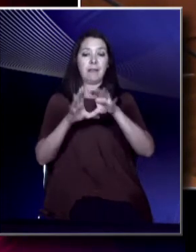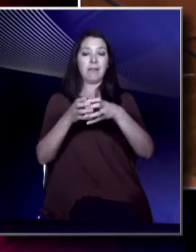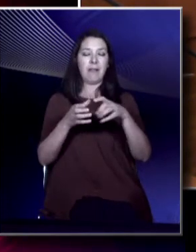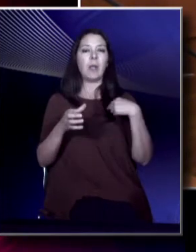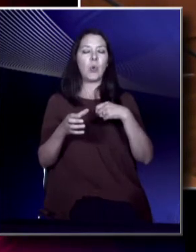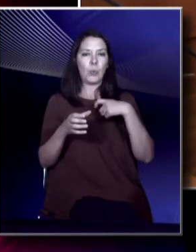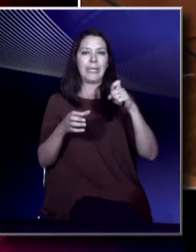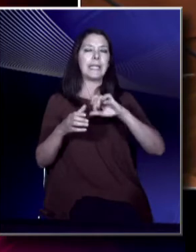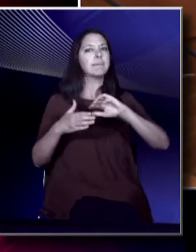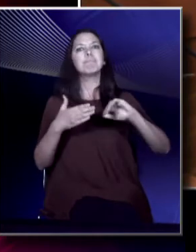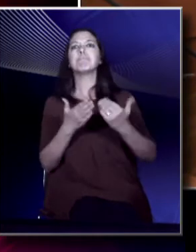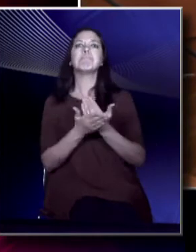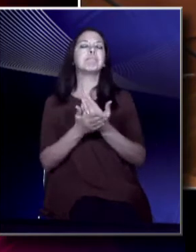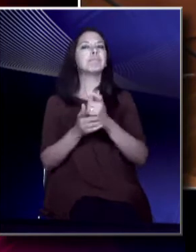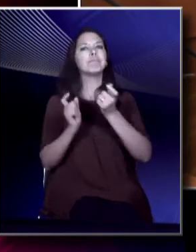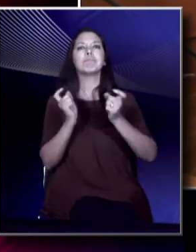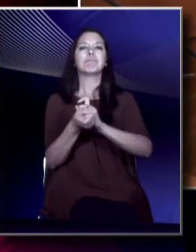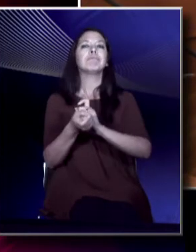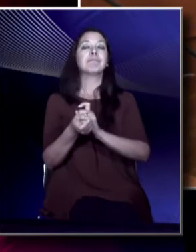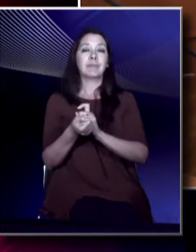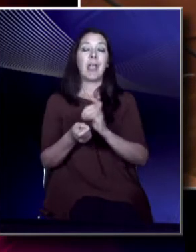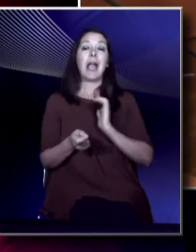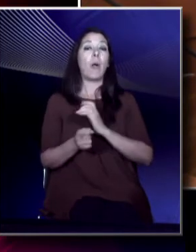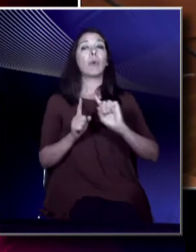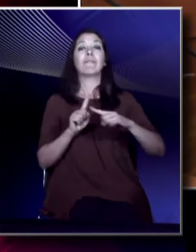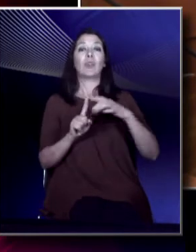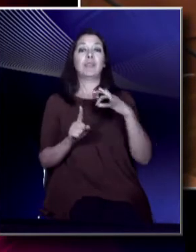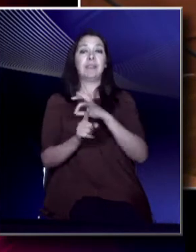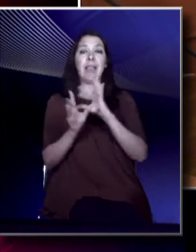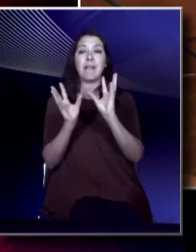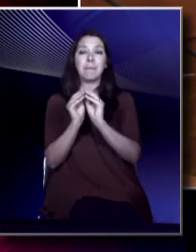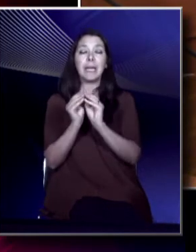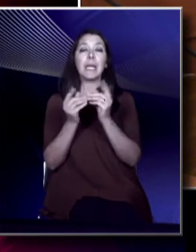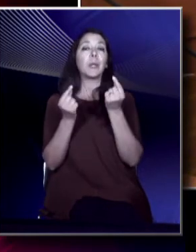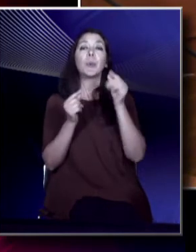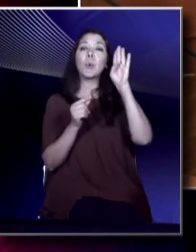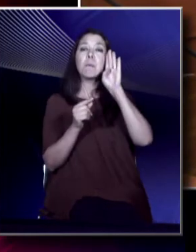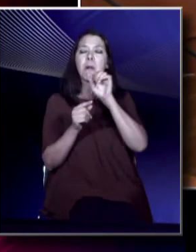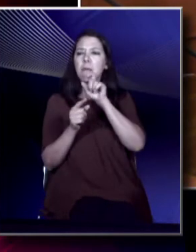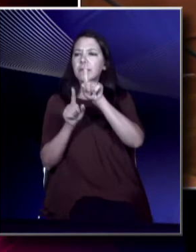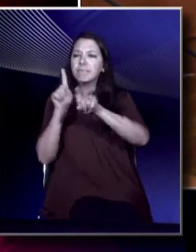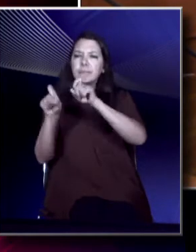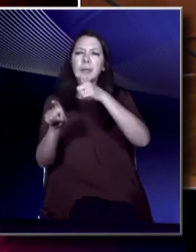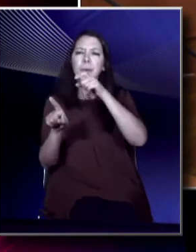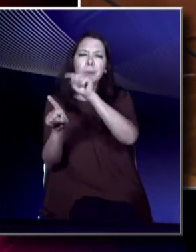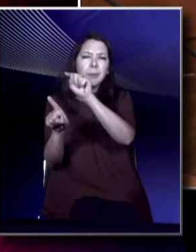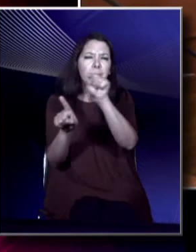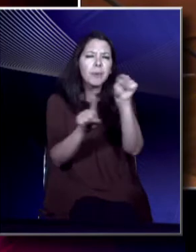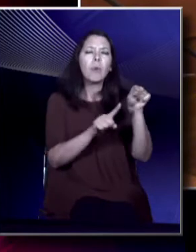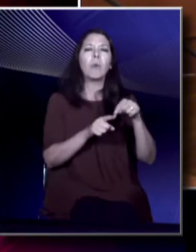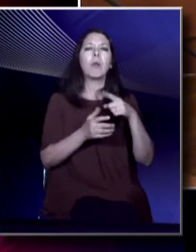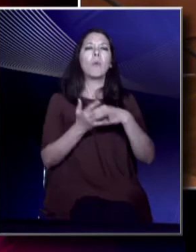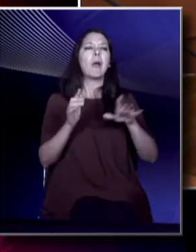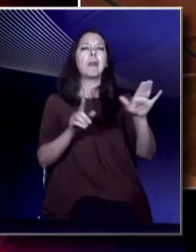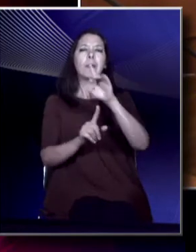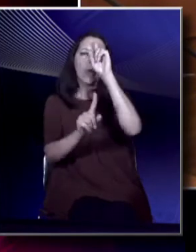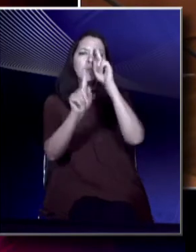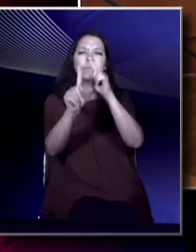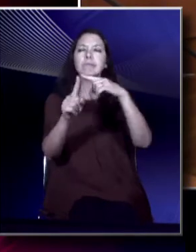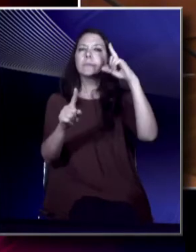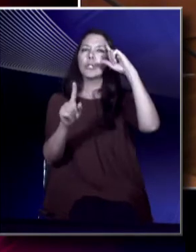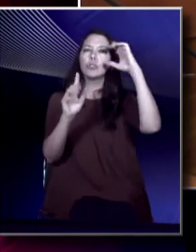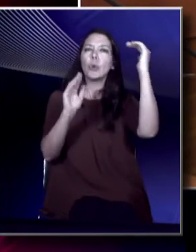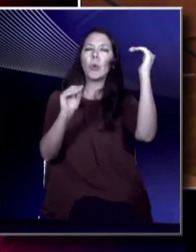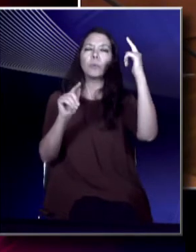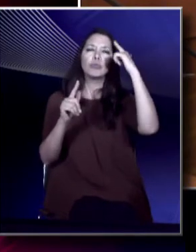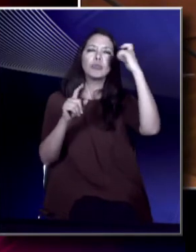unified. At our first statewide staff meeting, Barb spent time getting to know us better, understanding what our hopes, dreams, and strengths were, and started sharing with